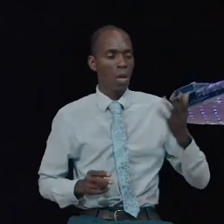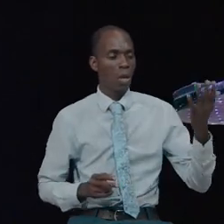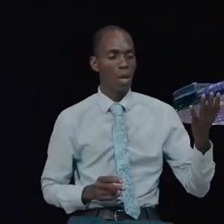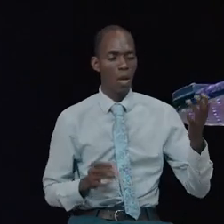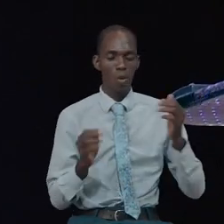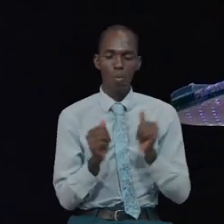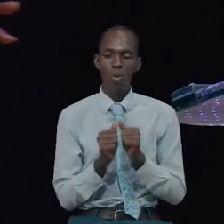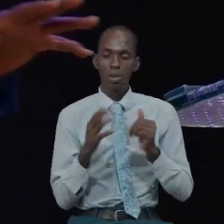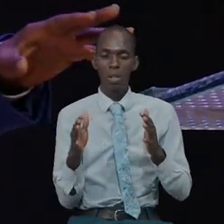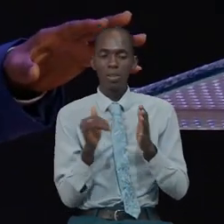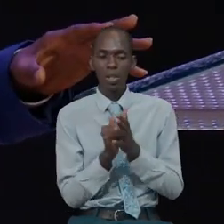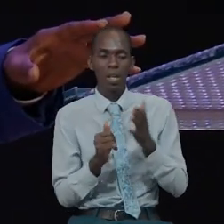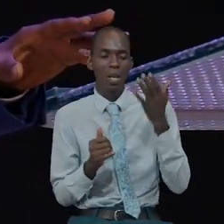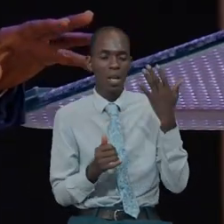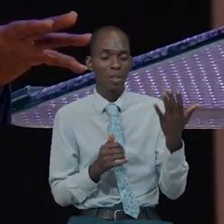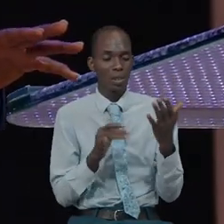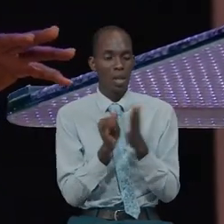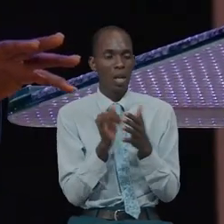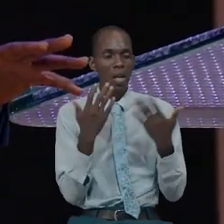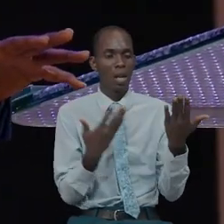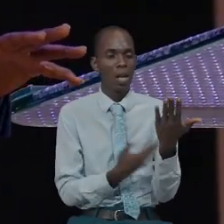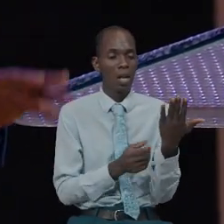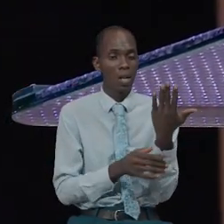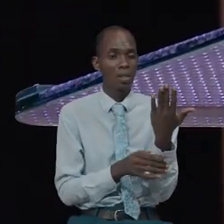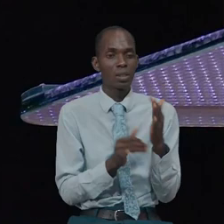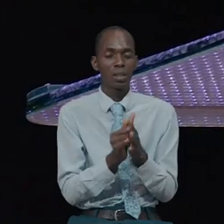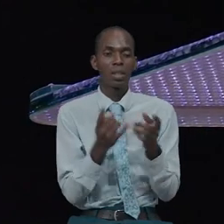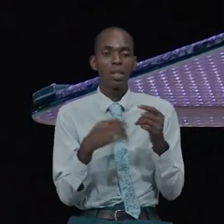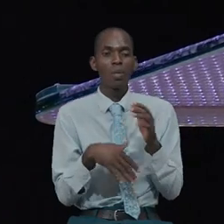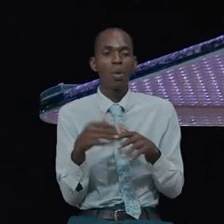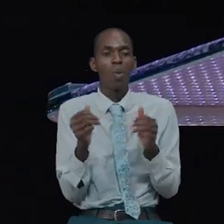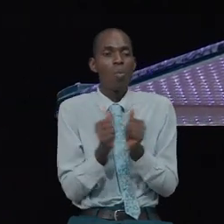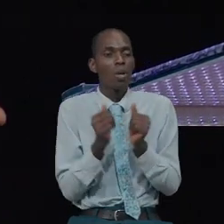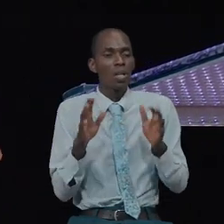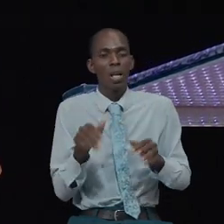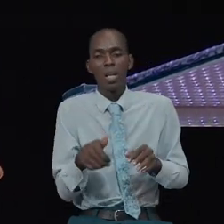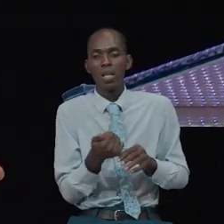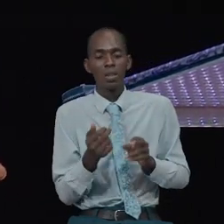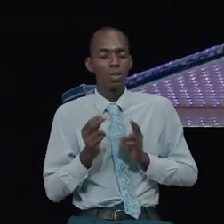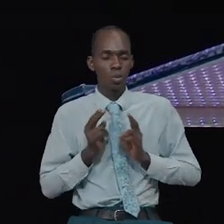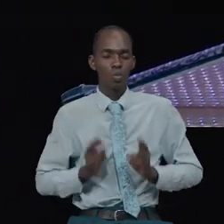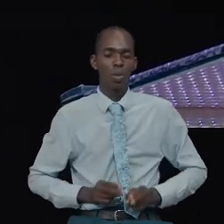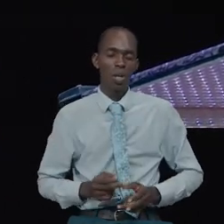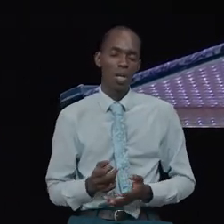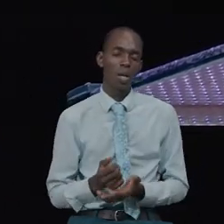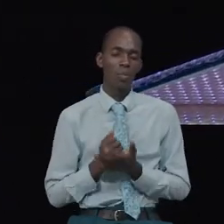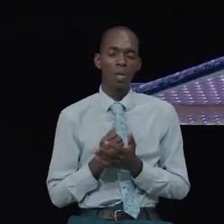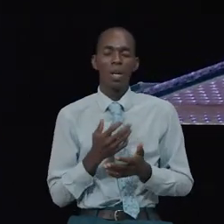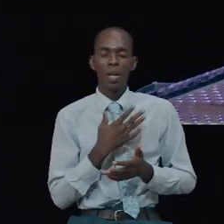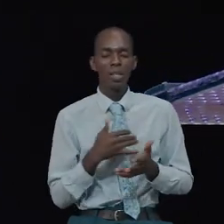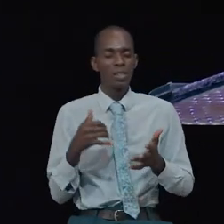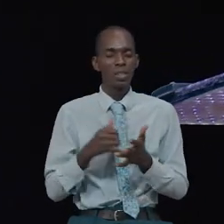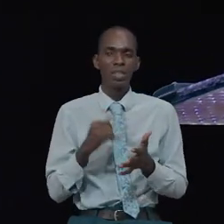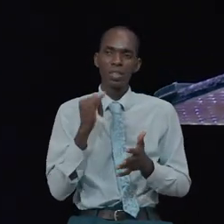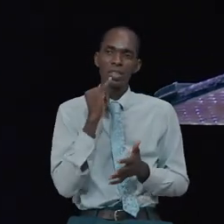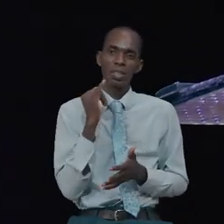without hand. That is, the hand that came out without any human help. And his death is death. As